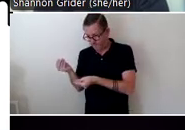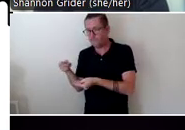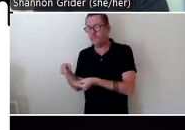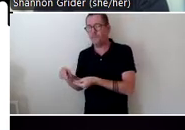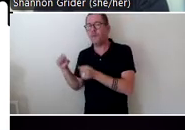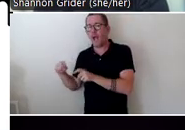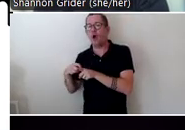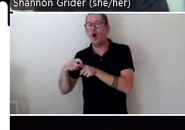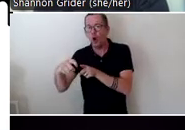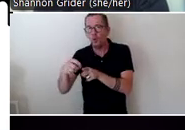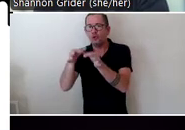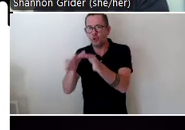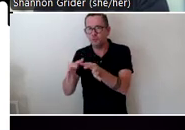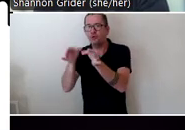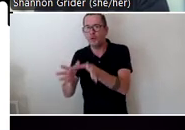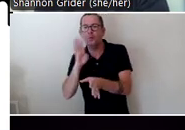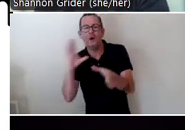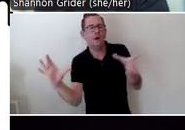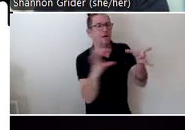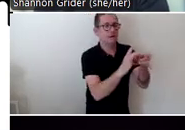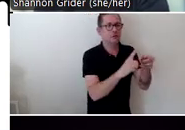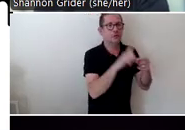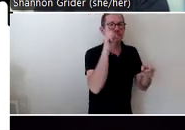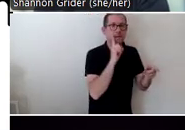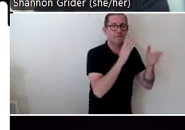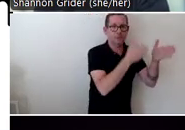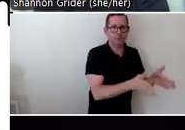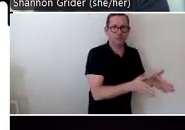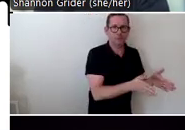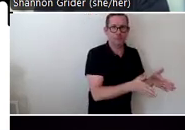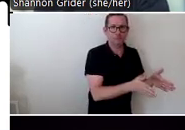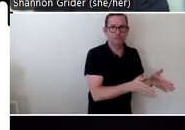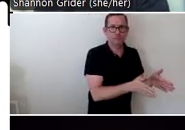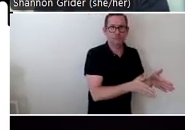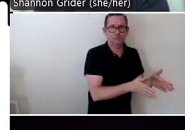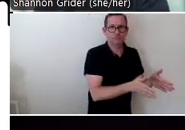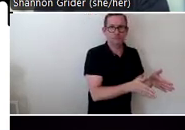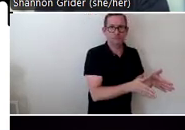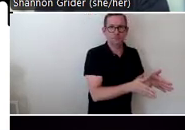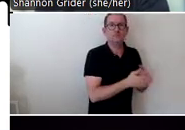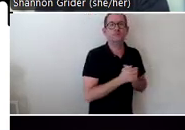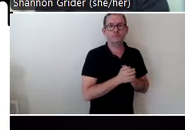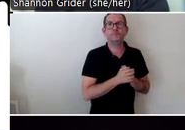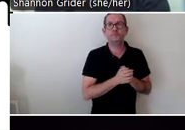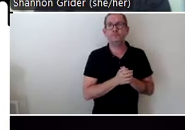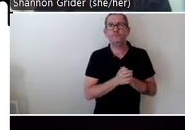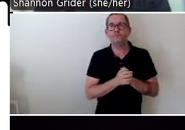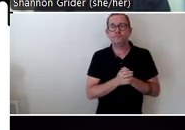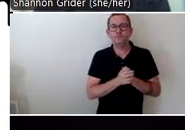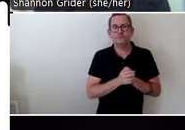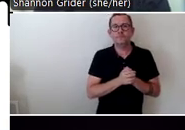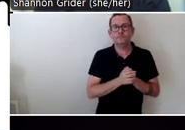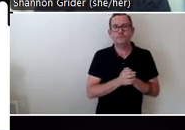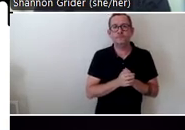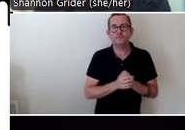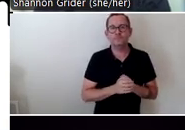not like made up numbers or something. It is a specific number, and it connects the hearing caller to a